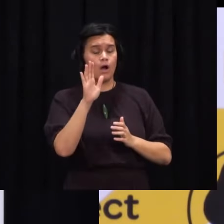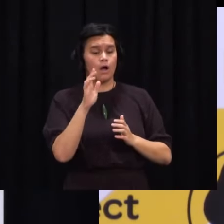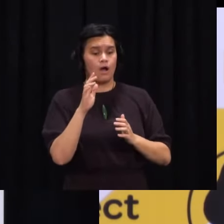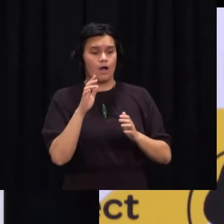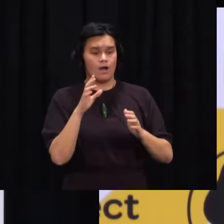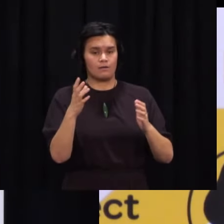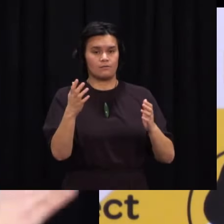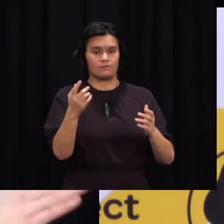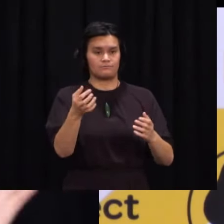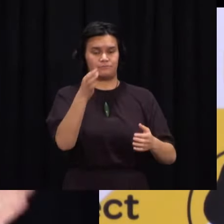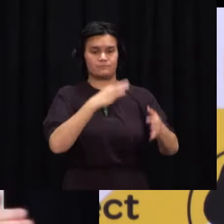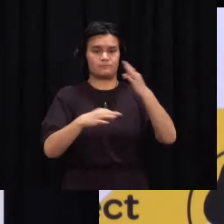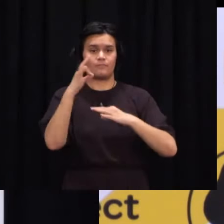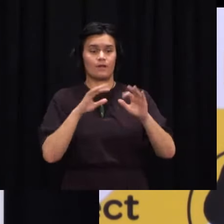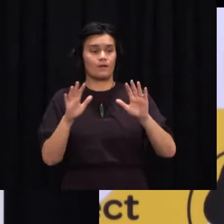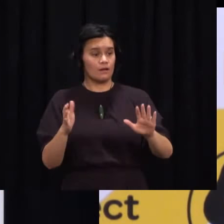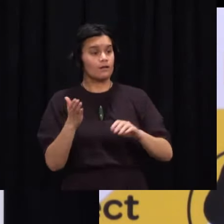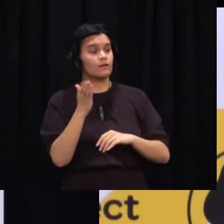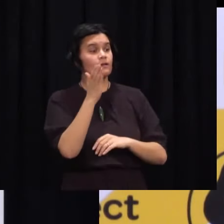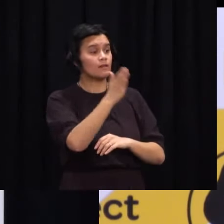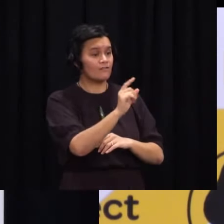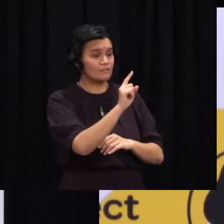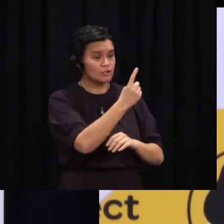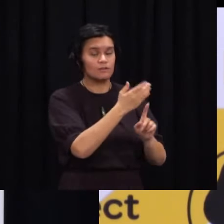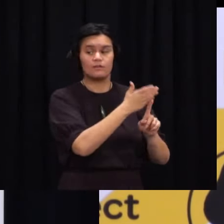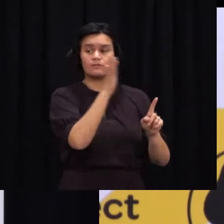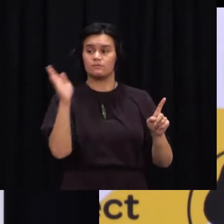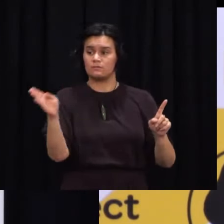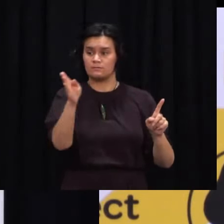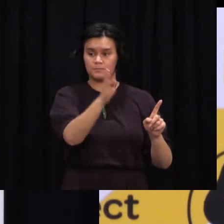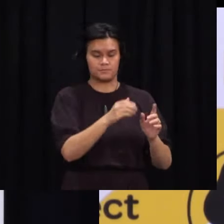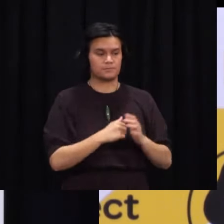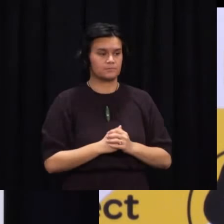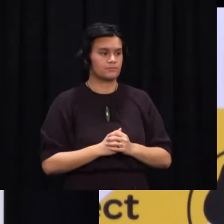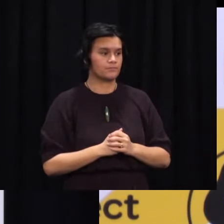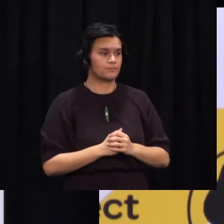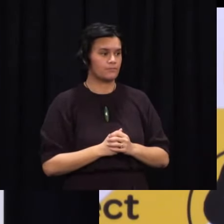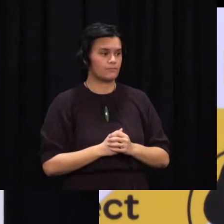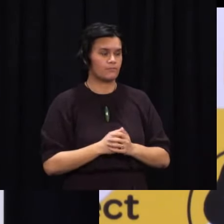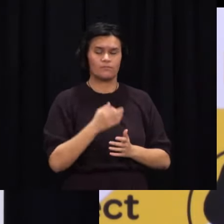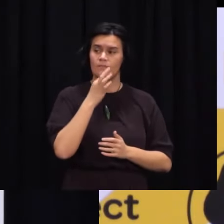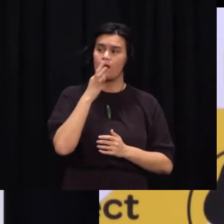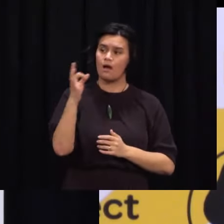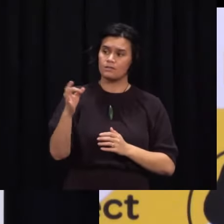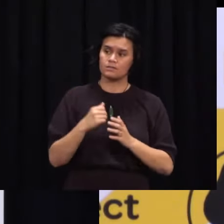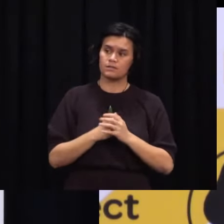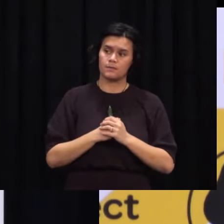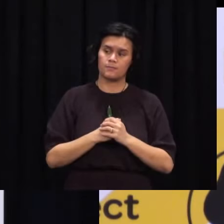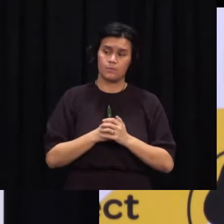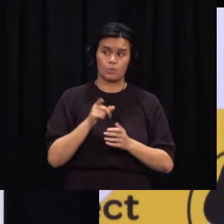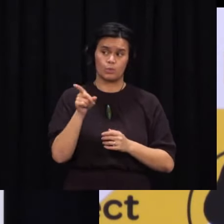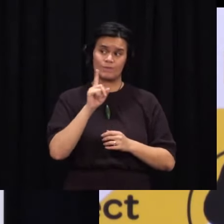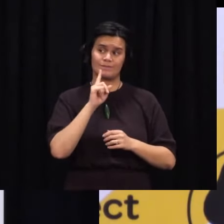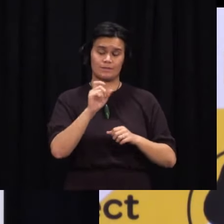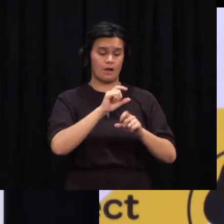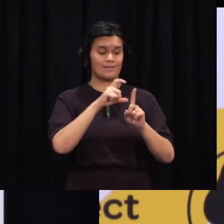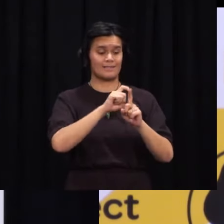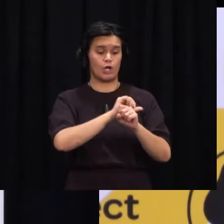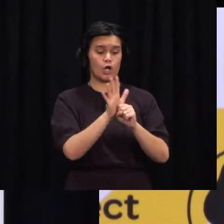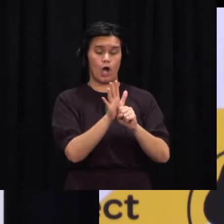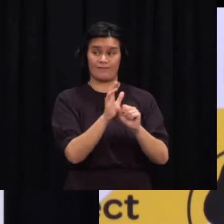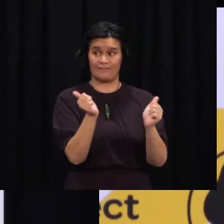back into the line of questioning. Bernard, then I'll come to Ben and Mark. Prime Minister, you say that it's contained, but why